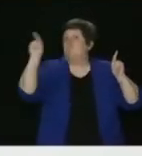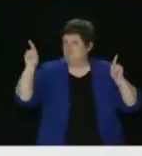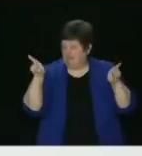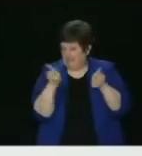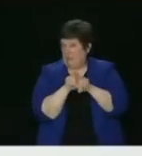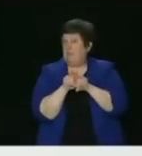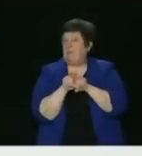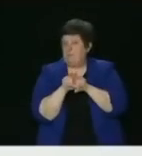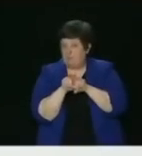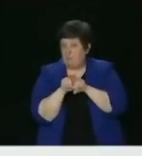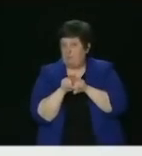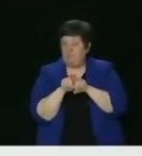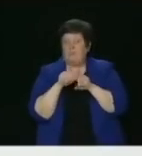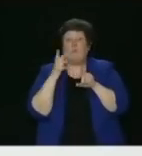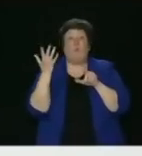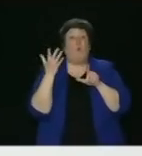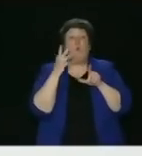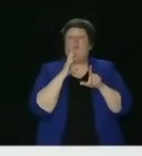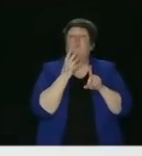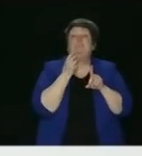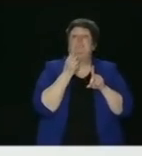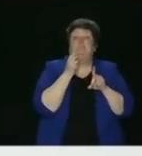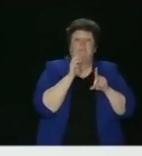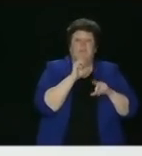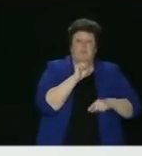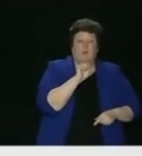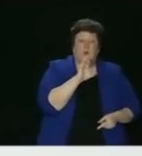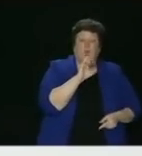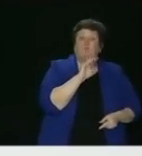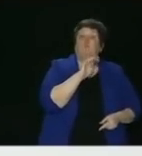of social media and